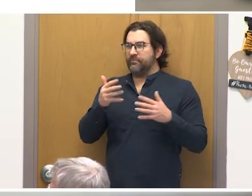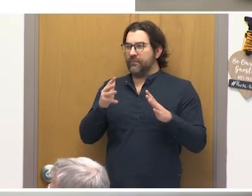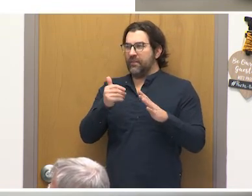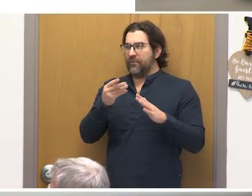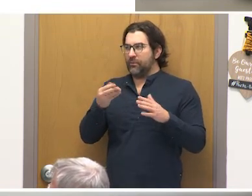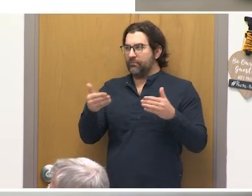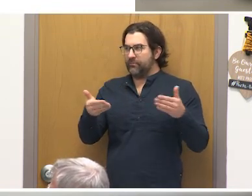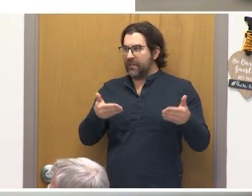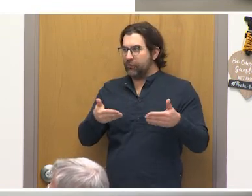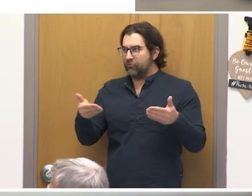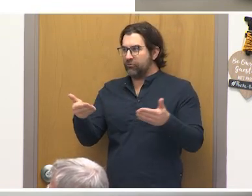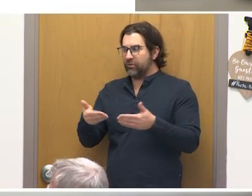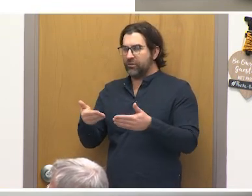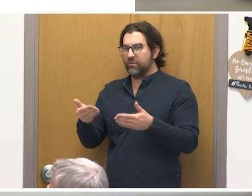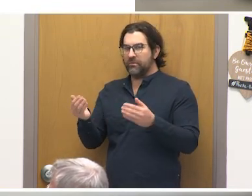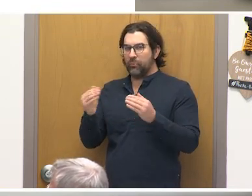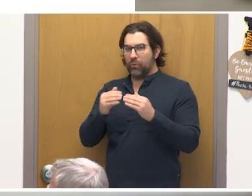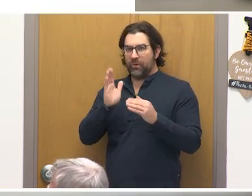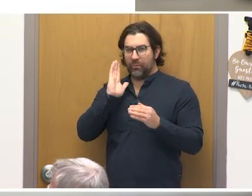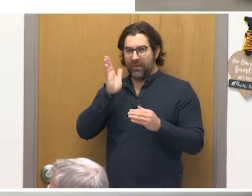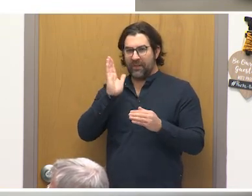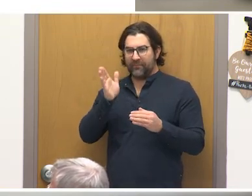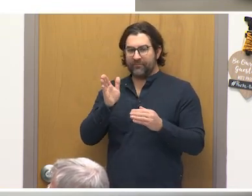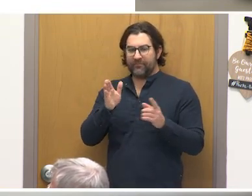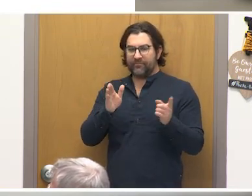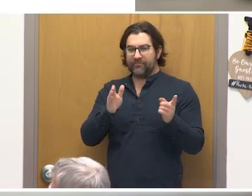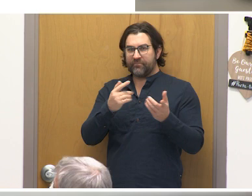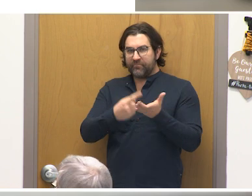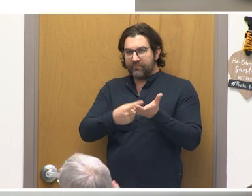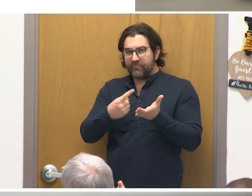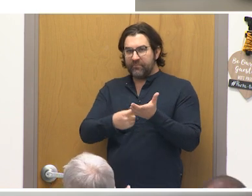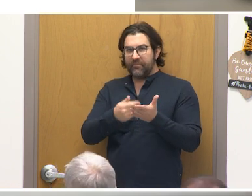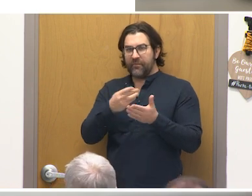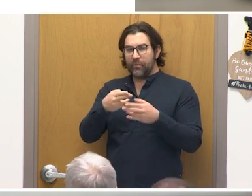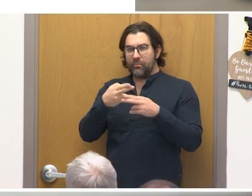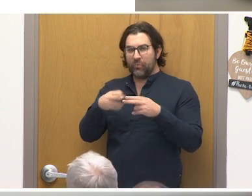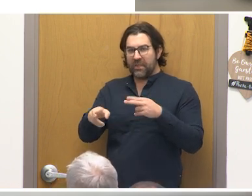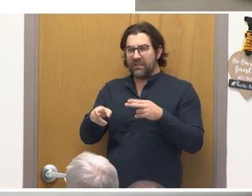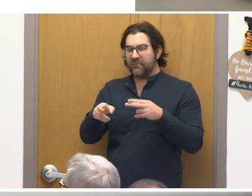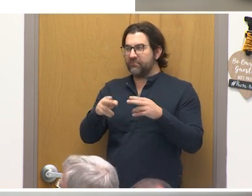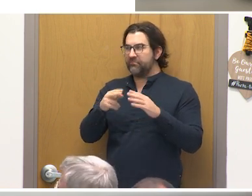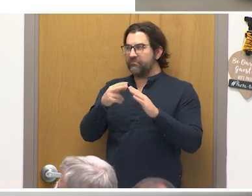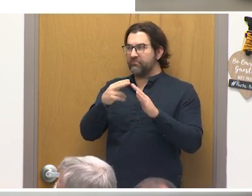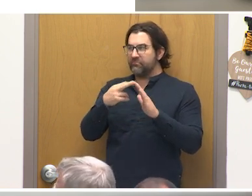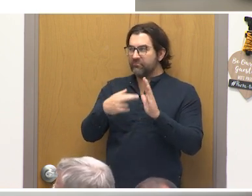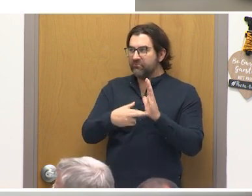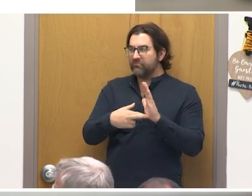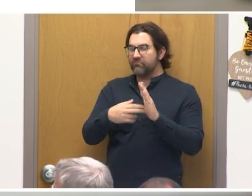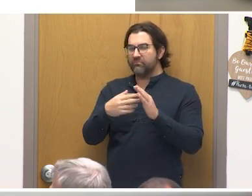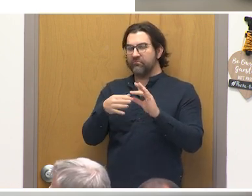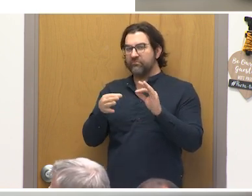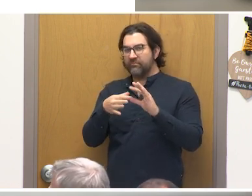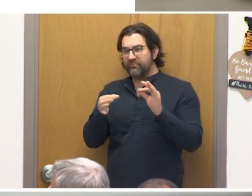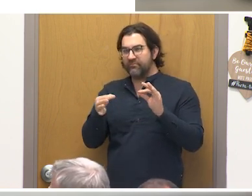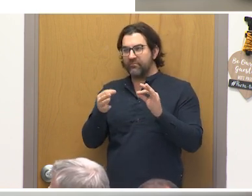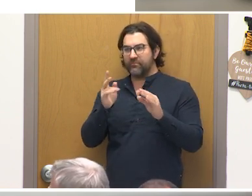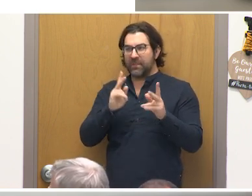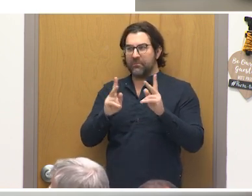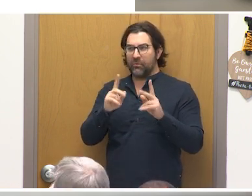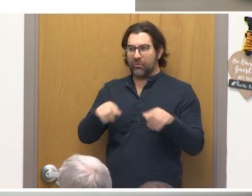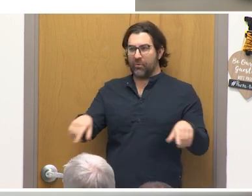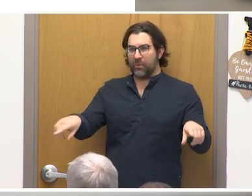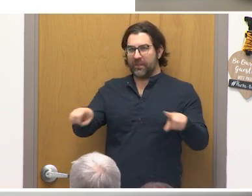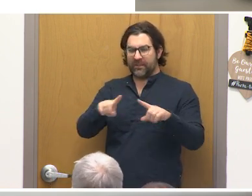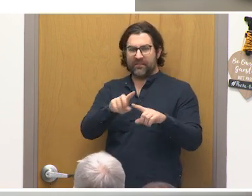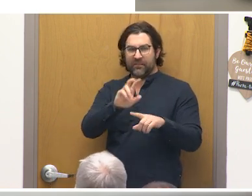of introductions. We'll do a couple more. Just go over some brief housekeeping meeting protocols for folks in the room as well as